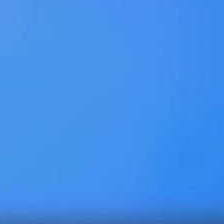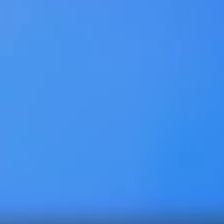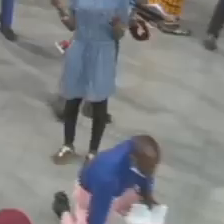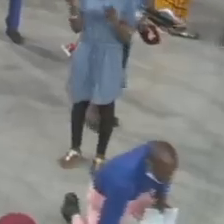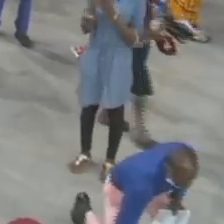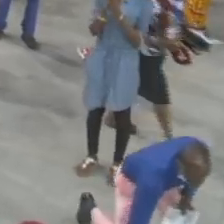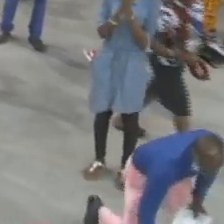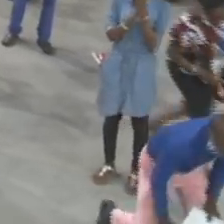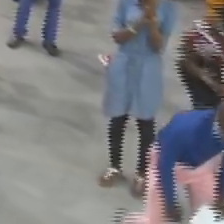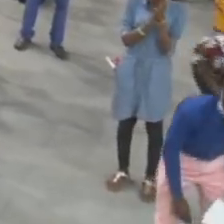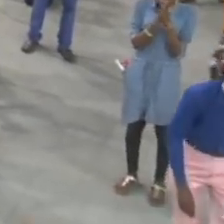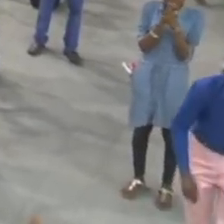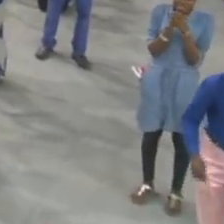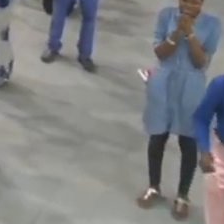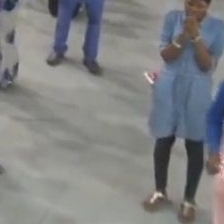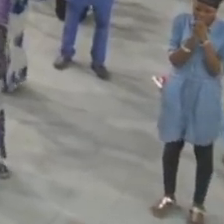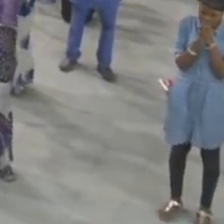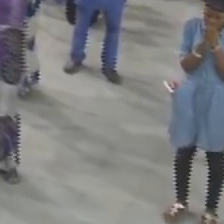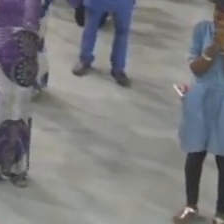easy for